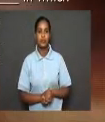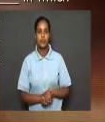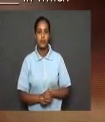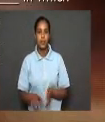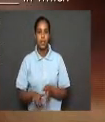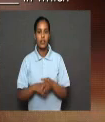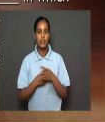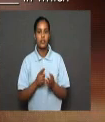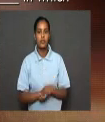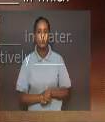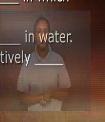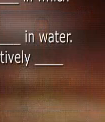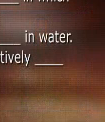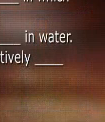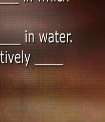Begin.